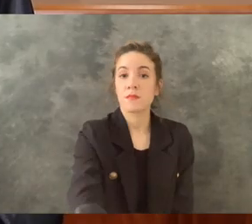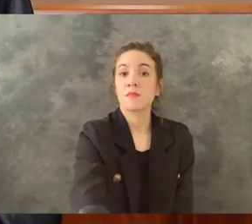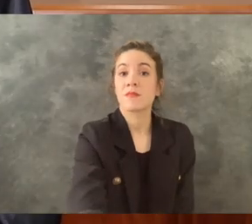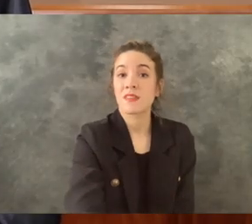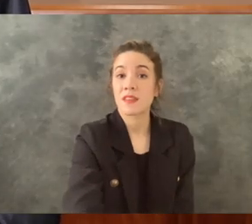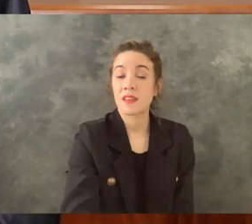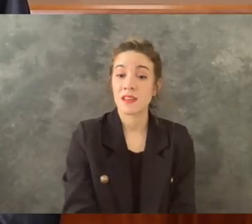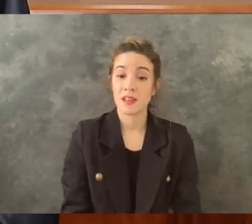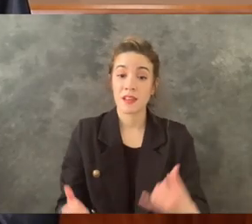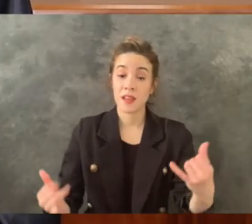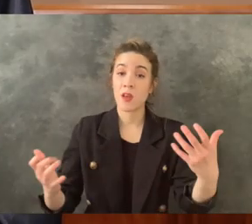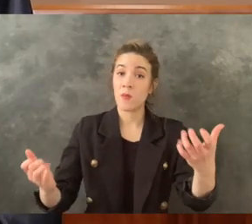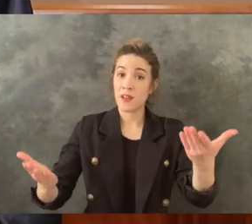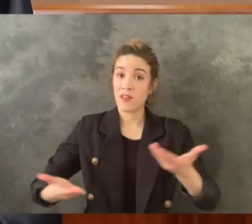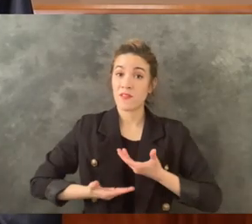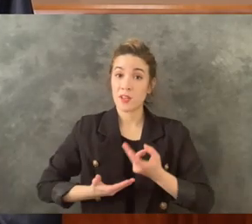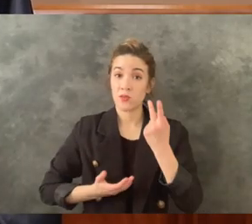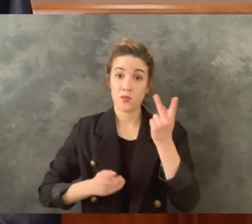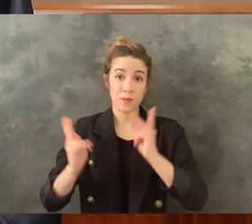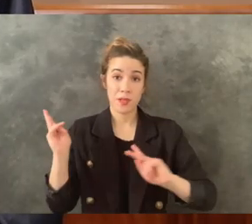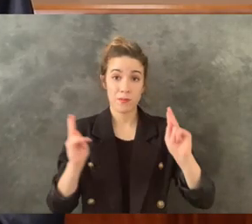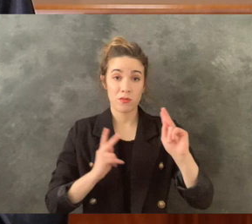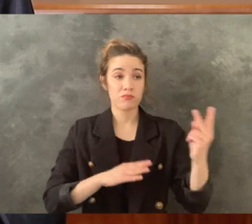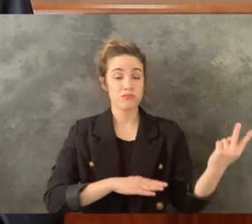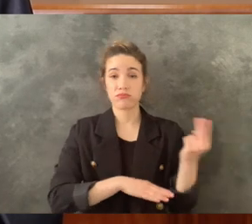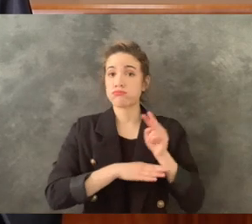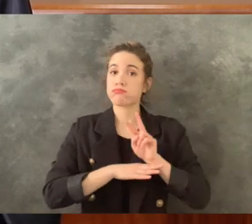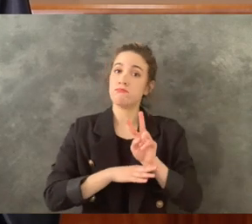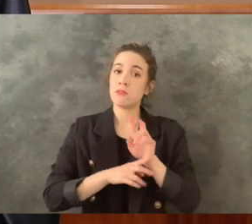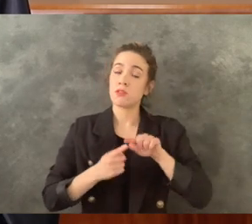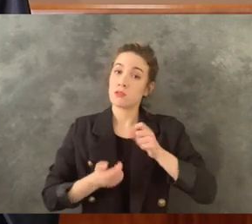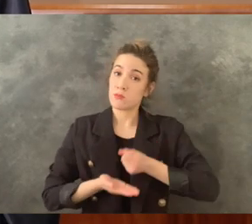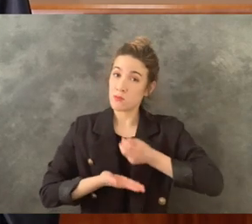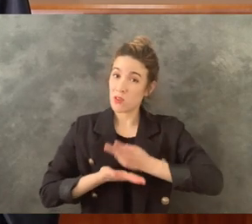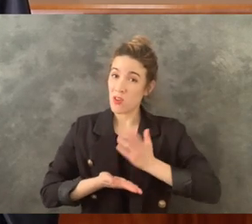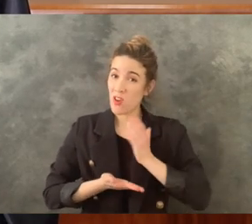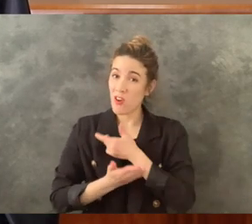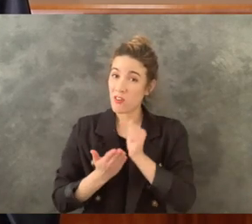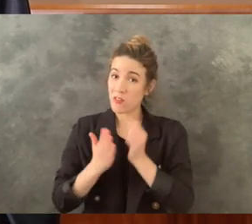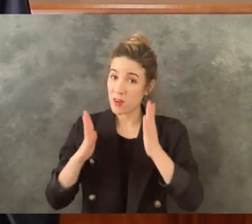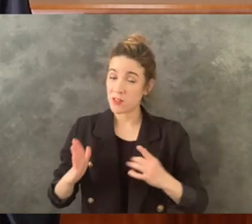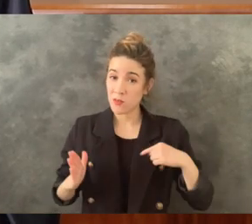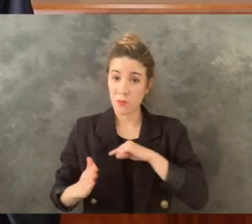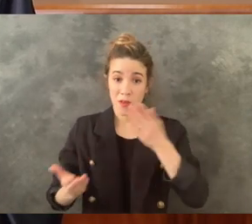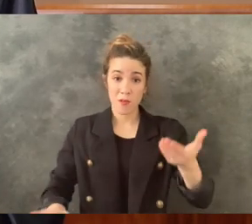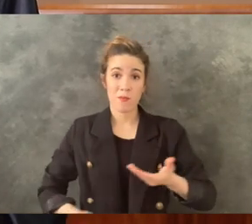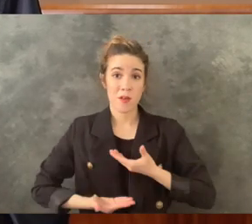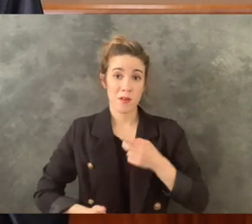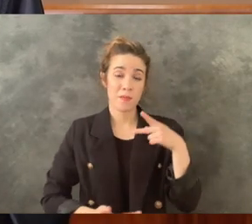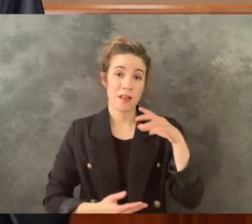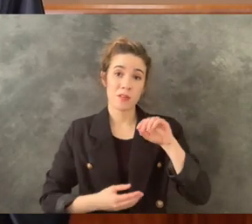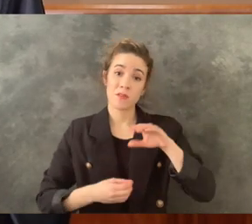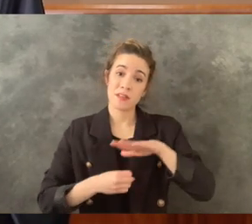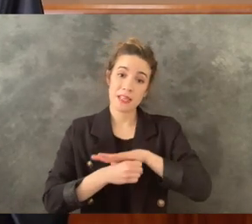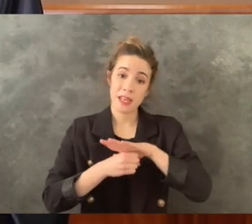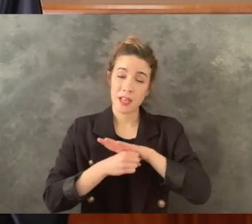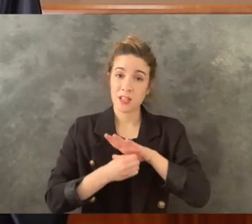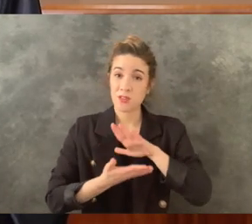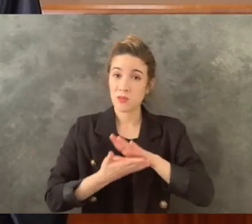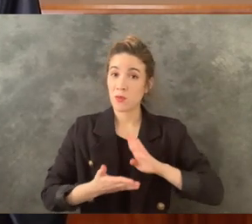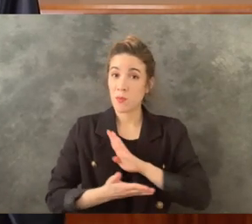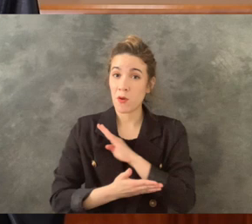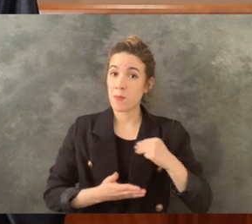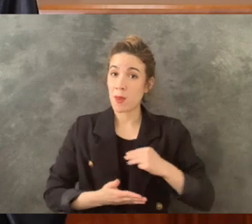I'd now like to invite two people to the podium. To certify our graduates, we welcome Pasco County School Board Member for District